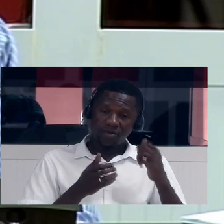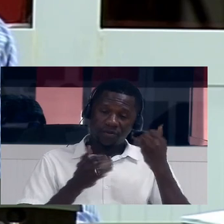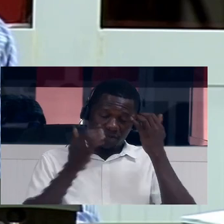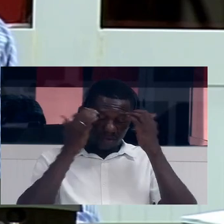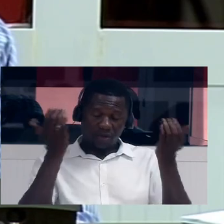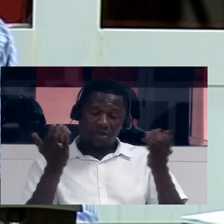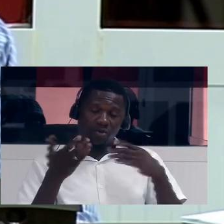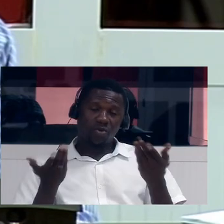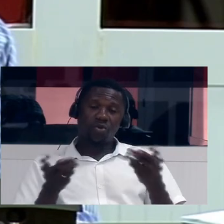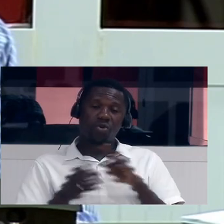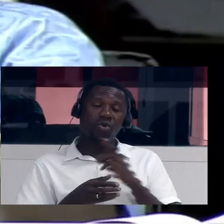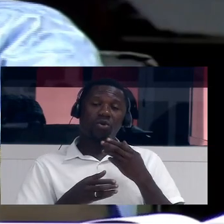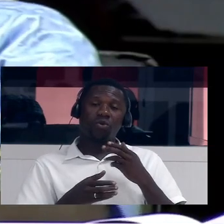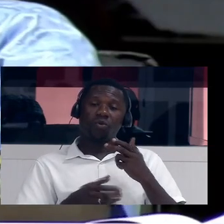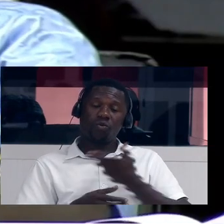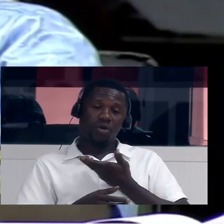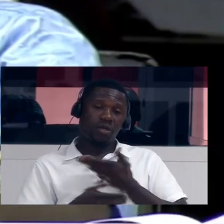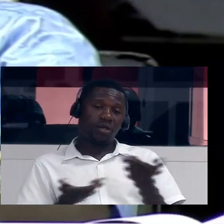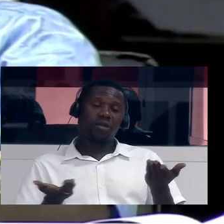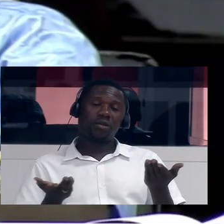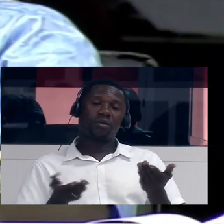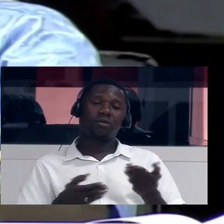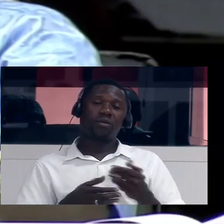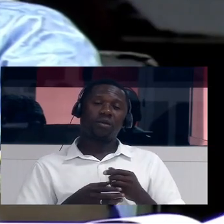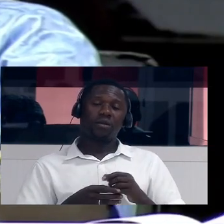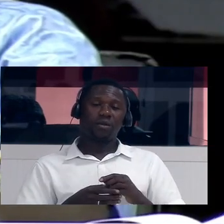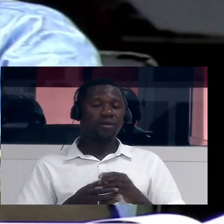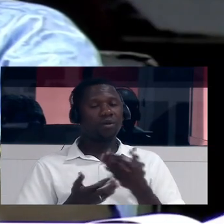unwillingness. Well, let's be definitive.